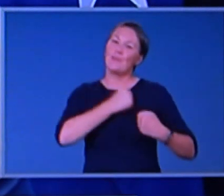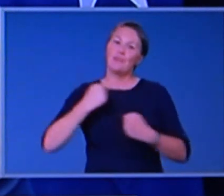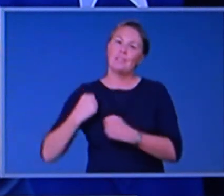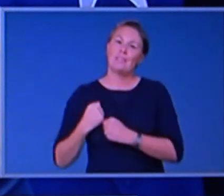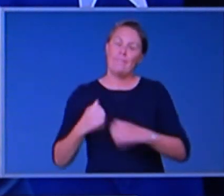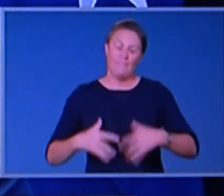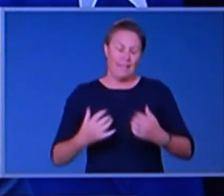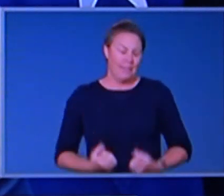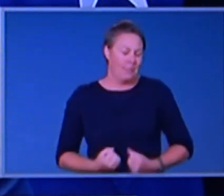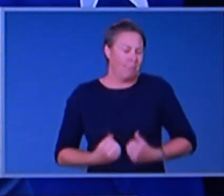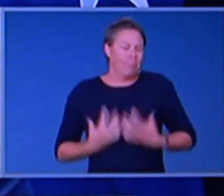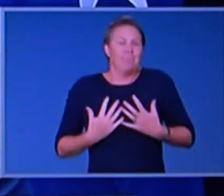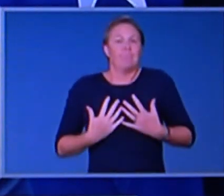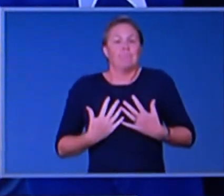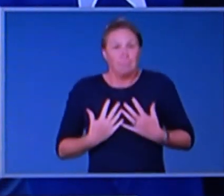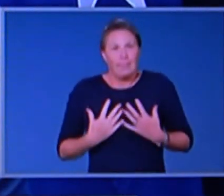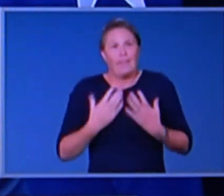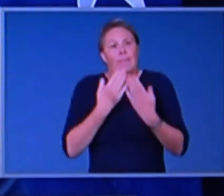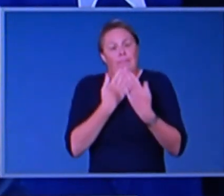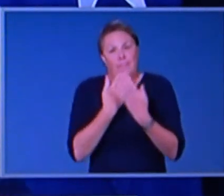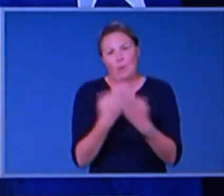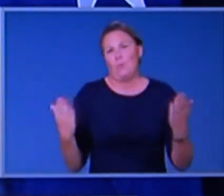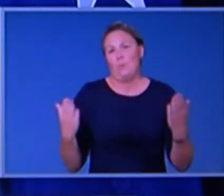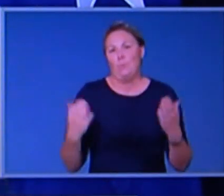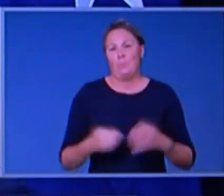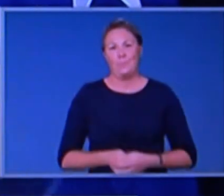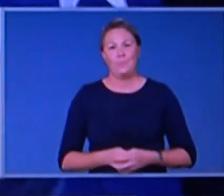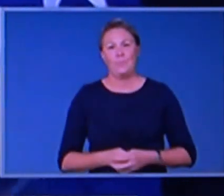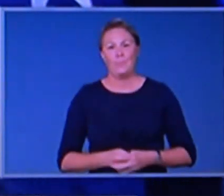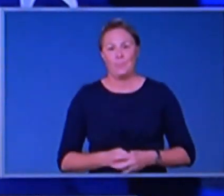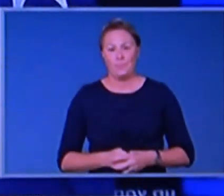drawing great inspiration from them for the task and the challenge that we currently face. Thank you very much.